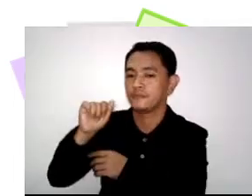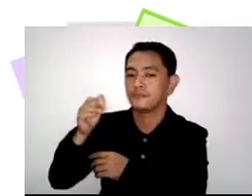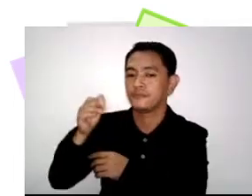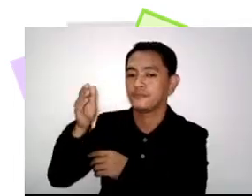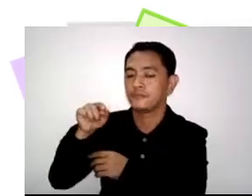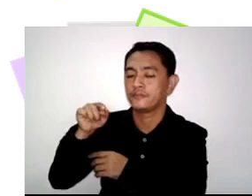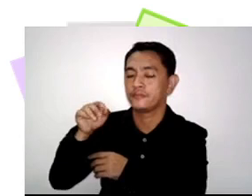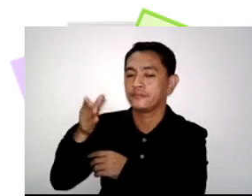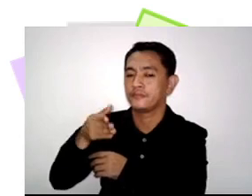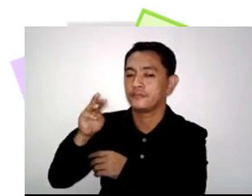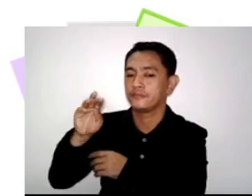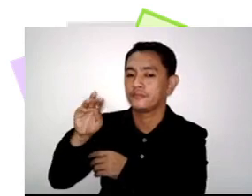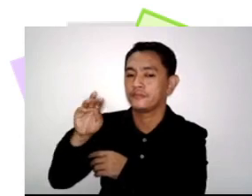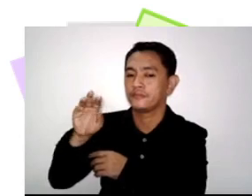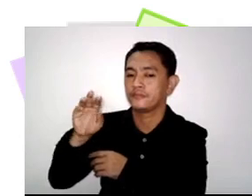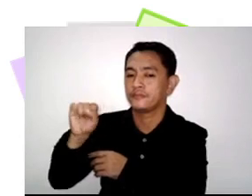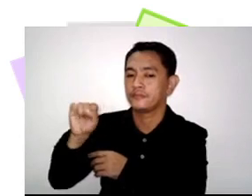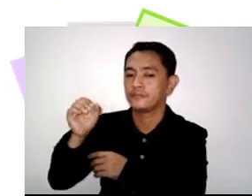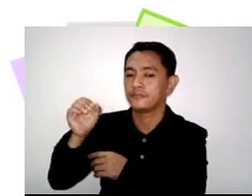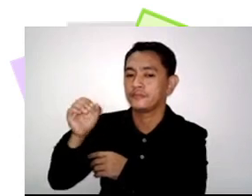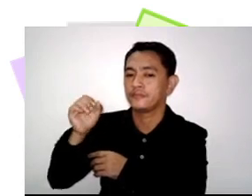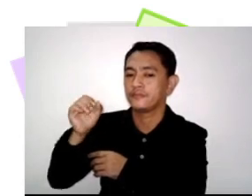have